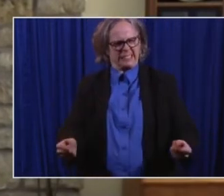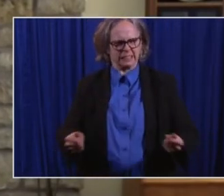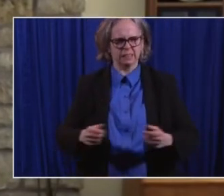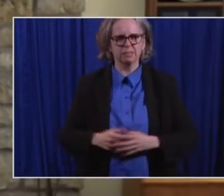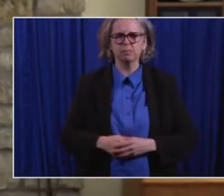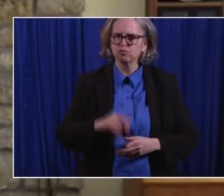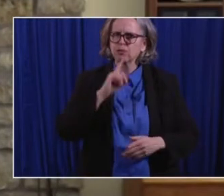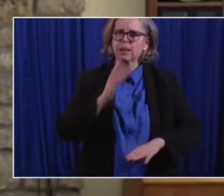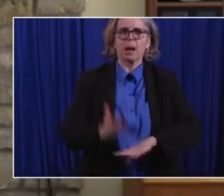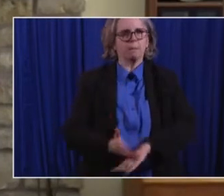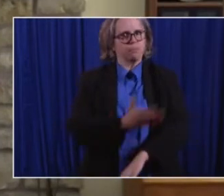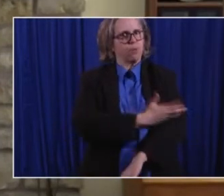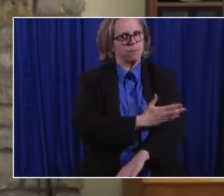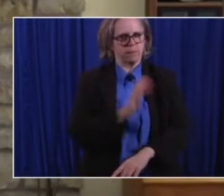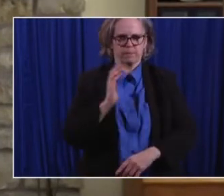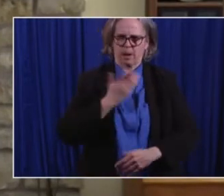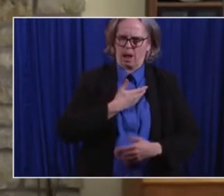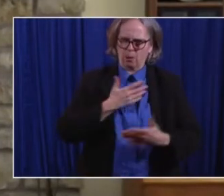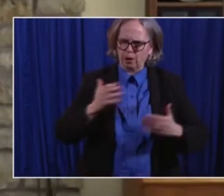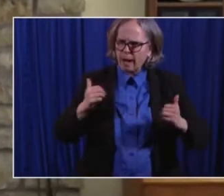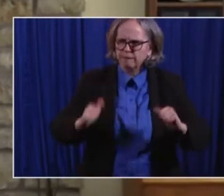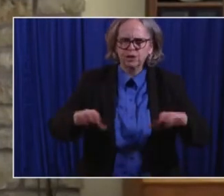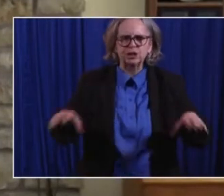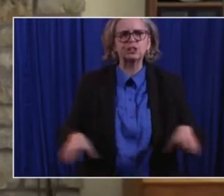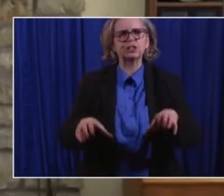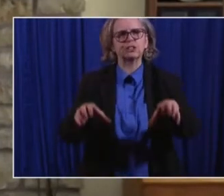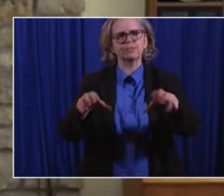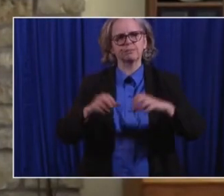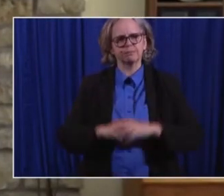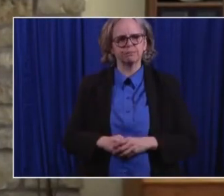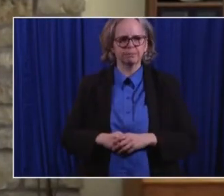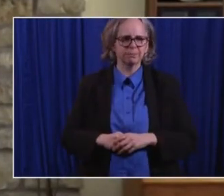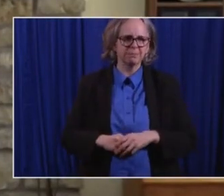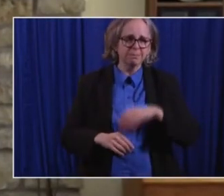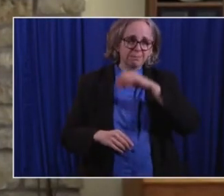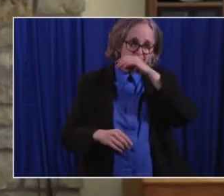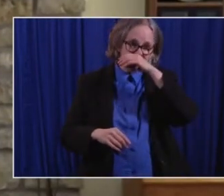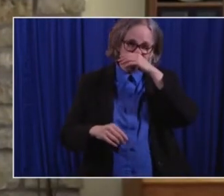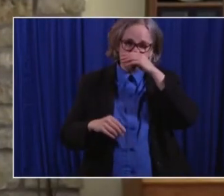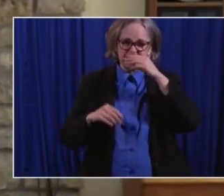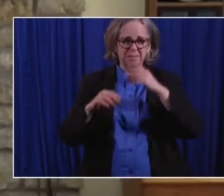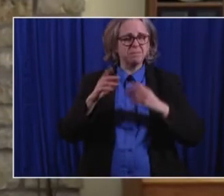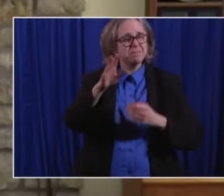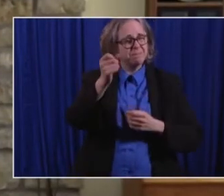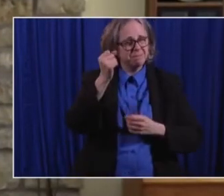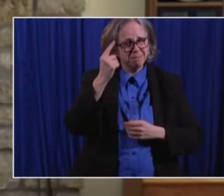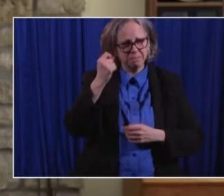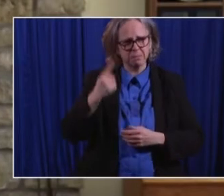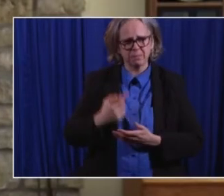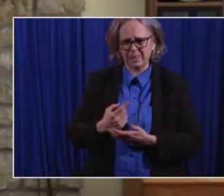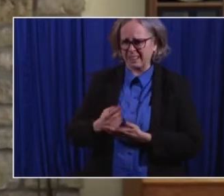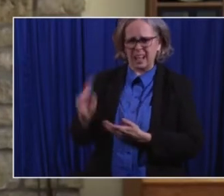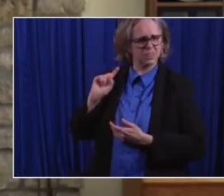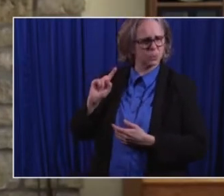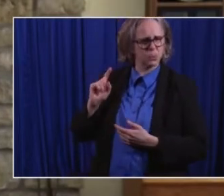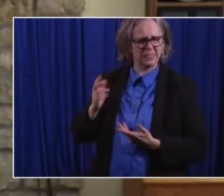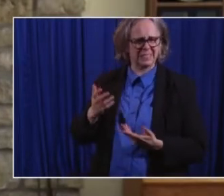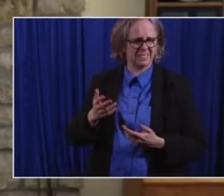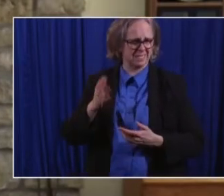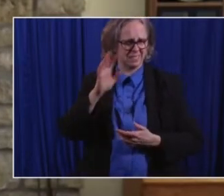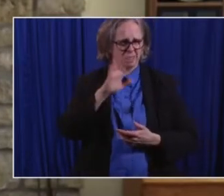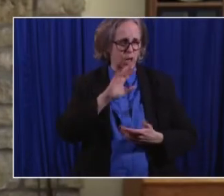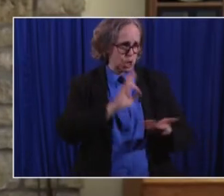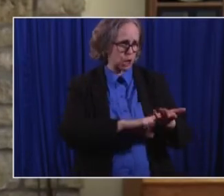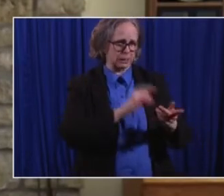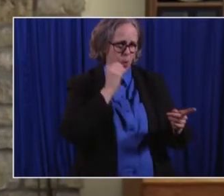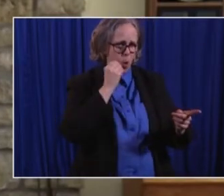As of last week, we've given over almost 91,000 of our nursing home and assisted living residents the first